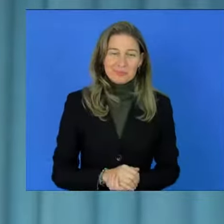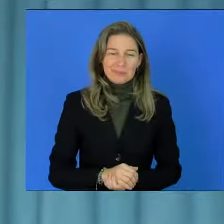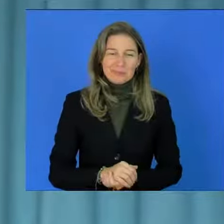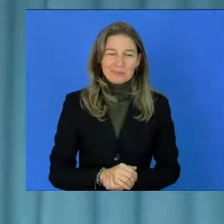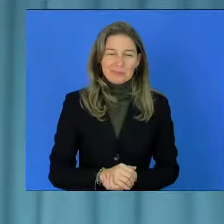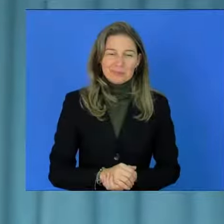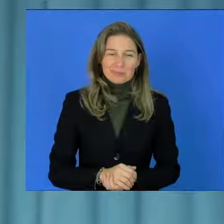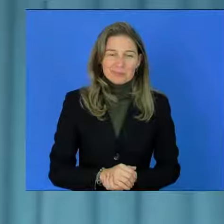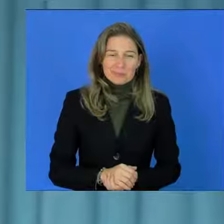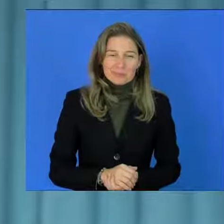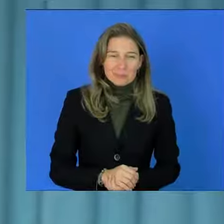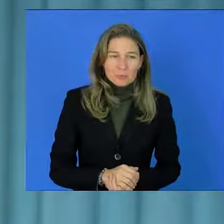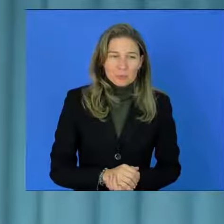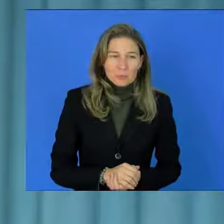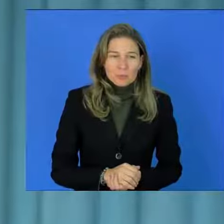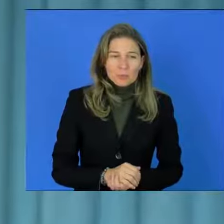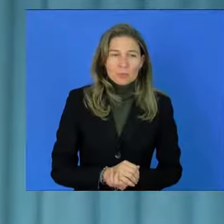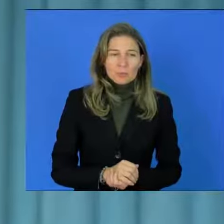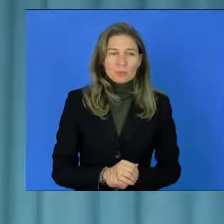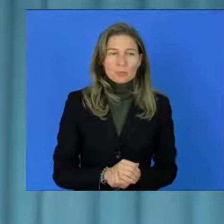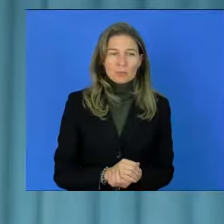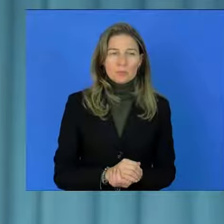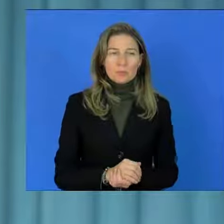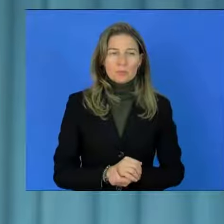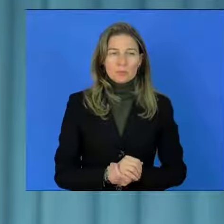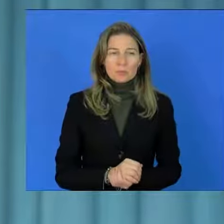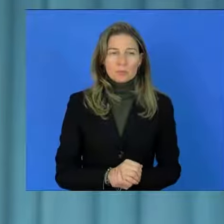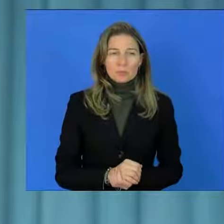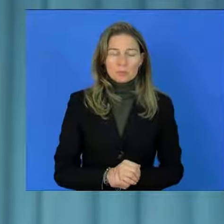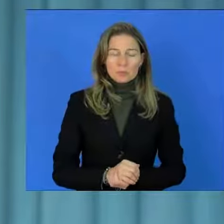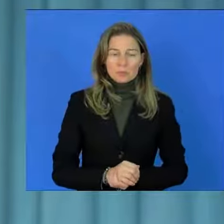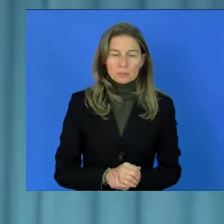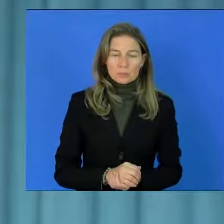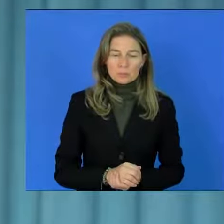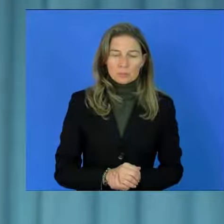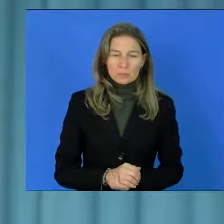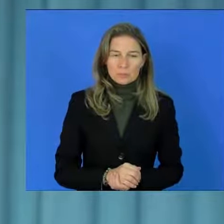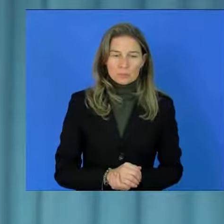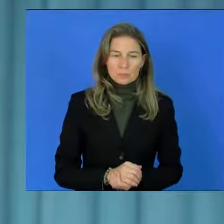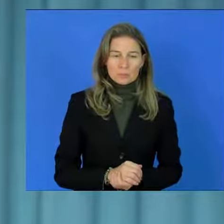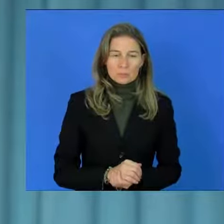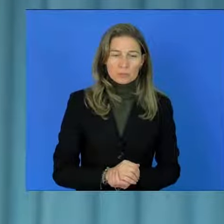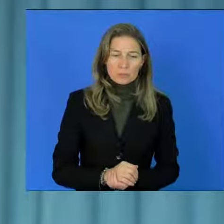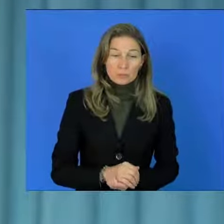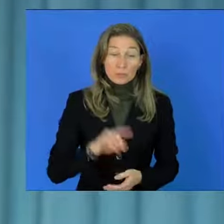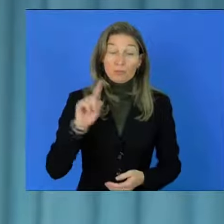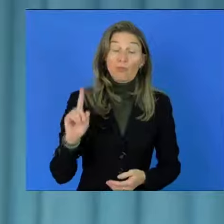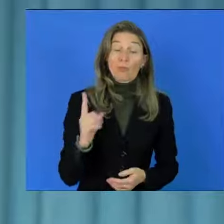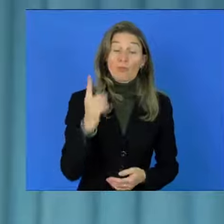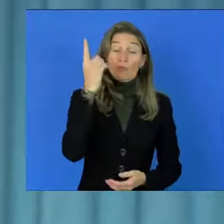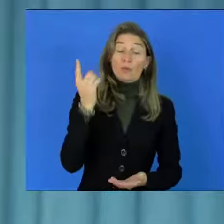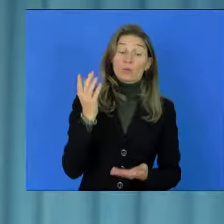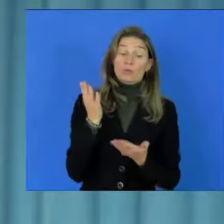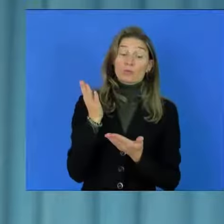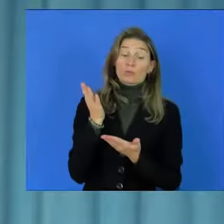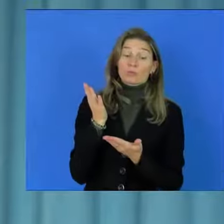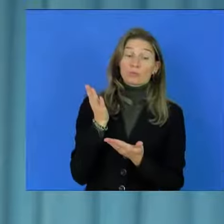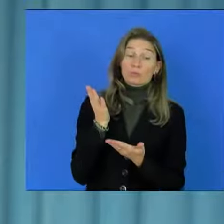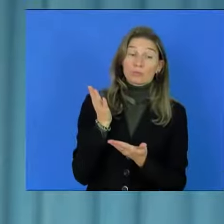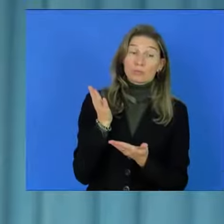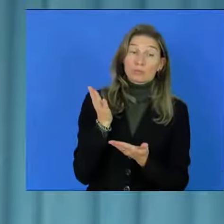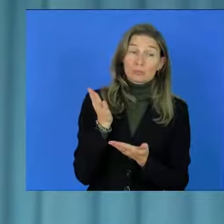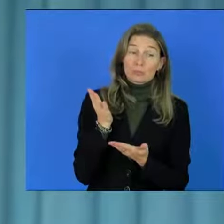just, I say we start with Faustino Cuadrado from Apps and Town